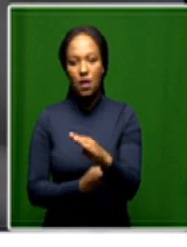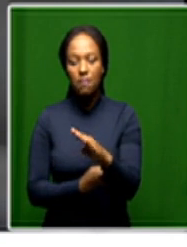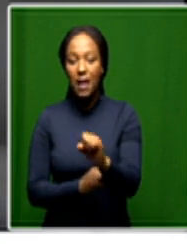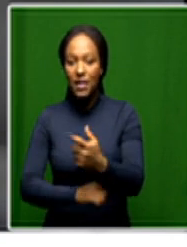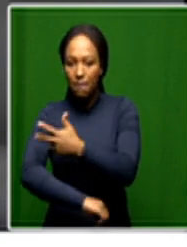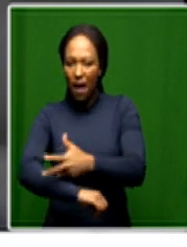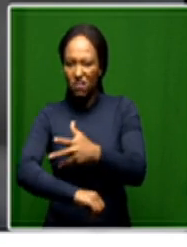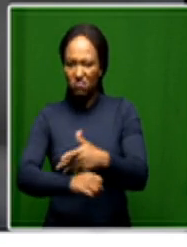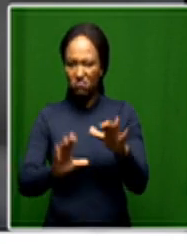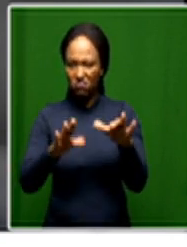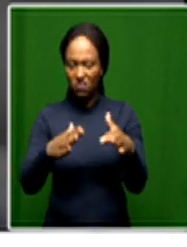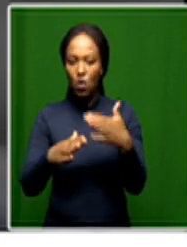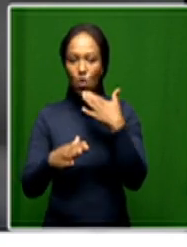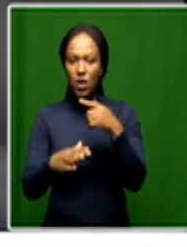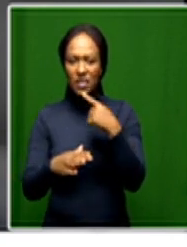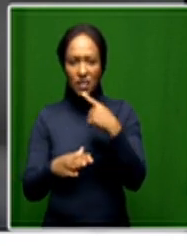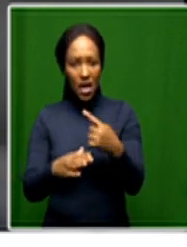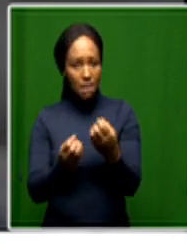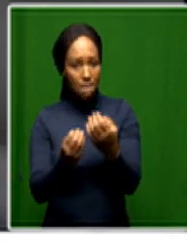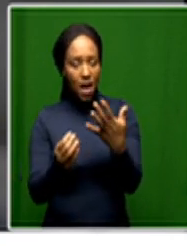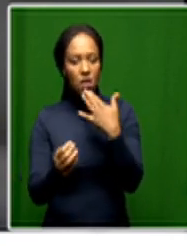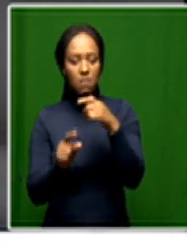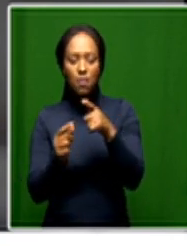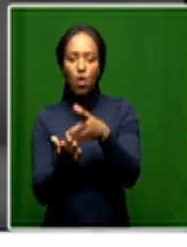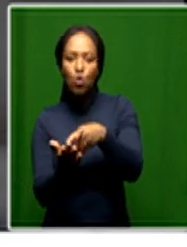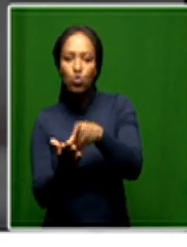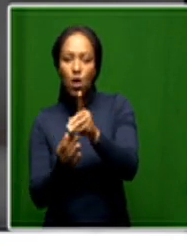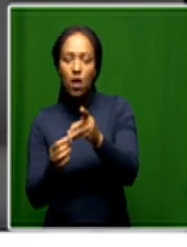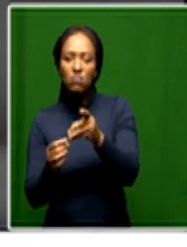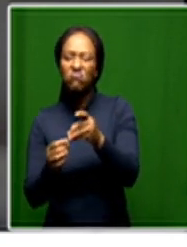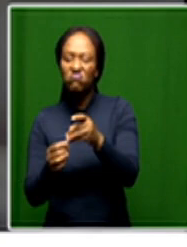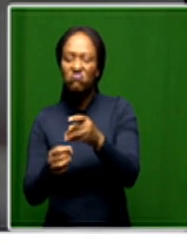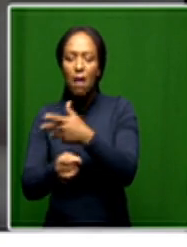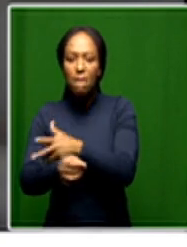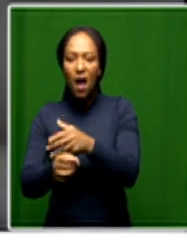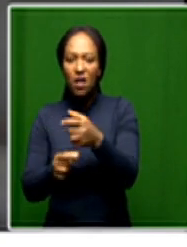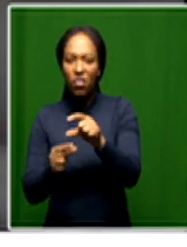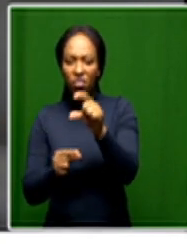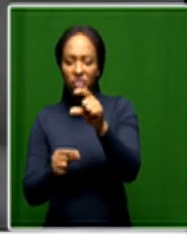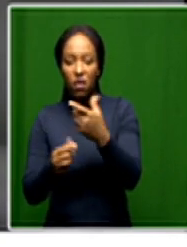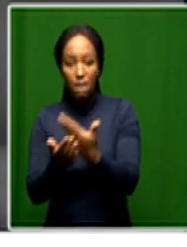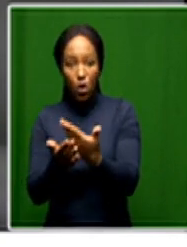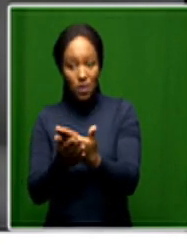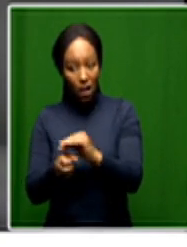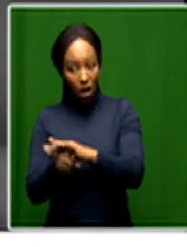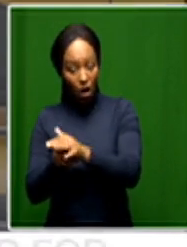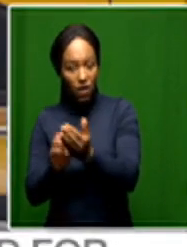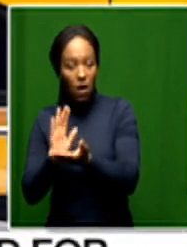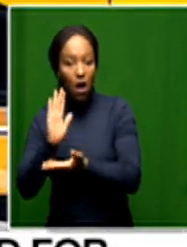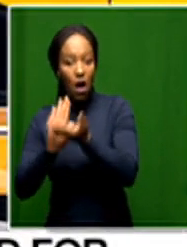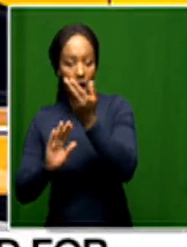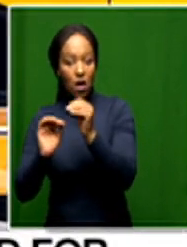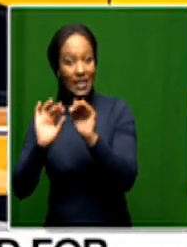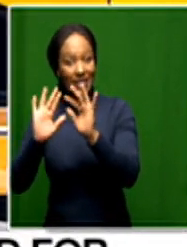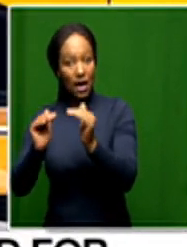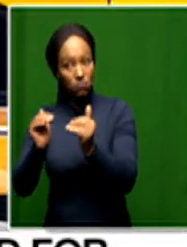that SARS-CoV-2 antibodies among blood donors shows that the actual infections may exceed official numbers by a factor of 10, so